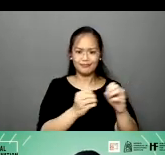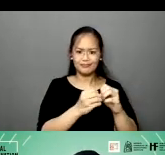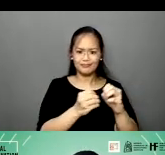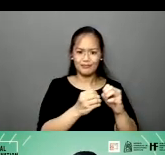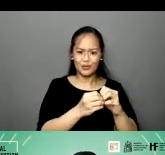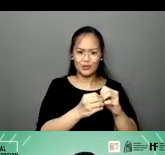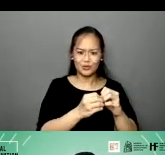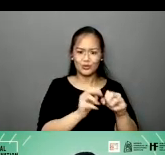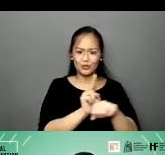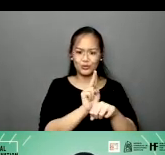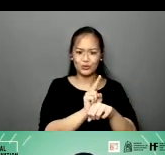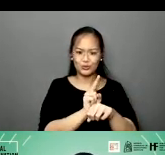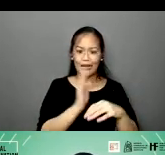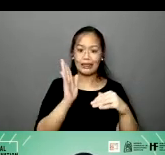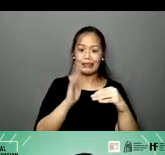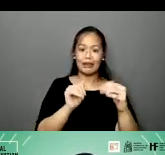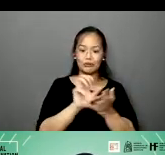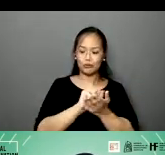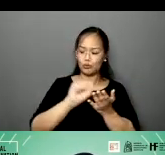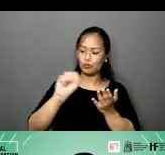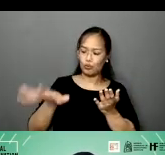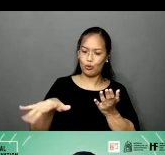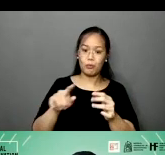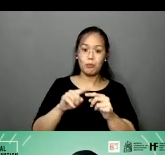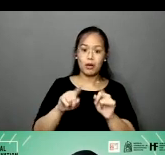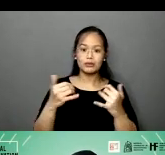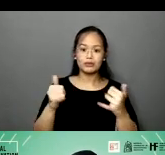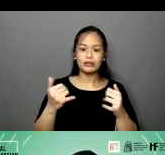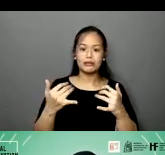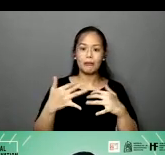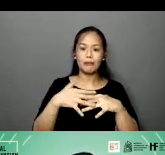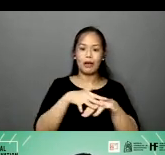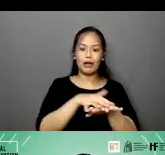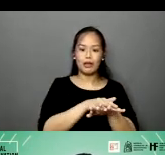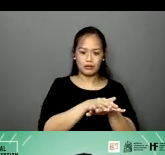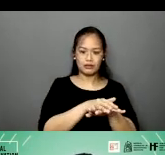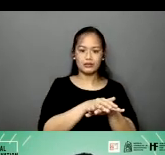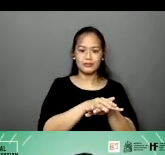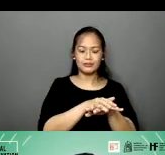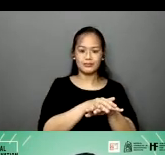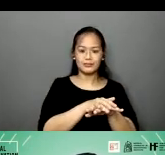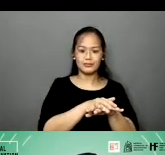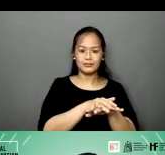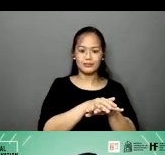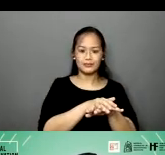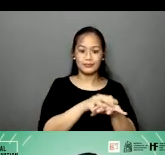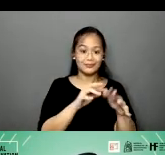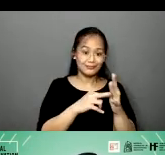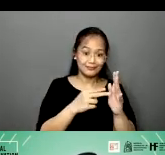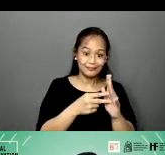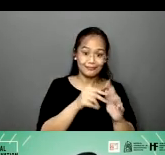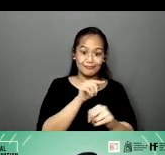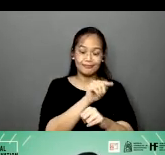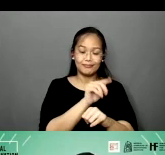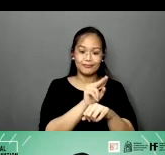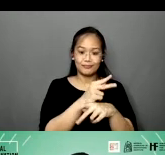throw away to something that actually serves as part of the product's life cycle. Meaning, as the product is being used